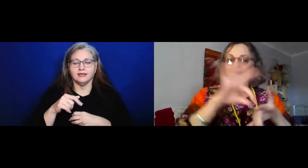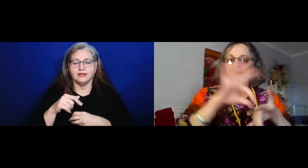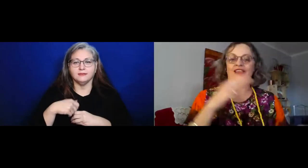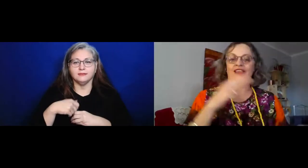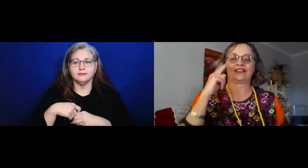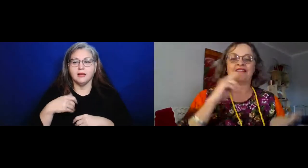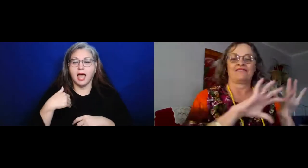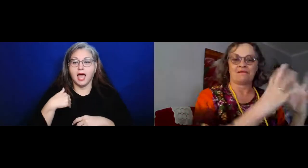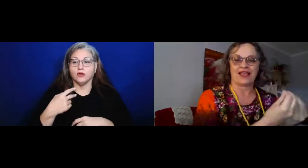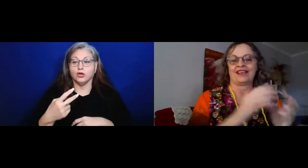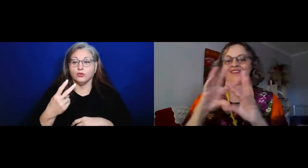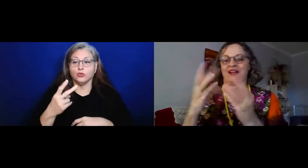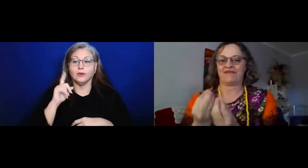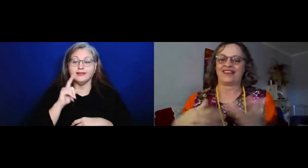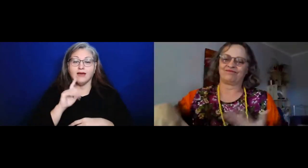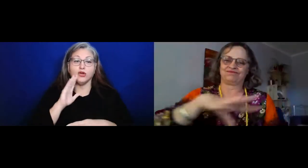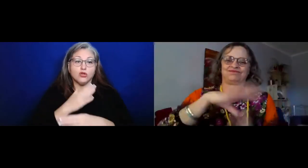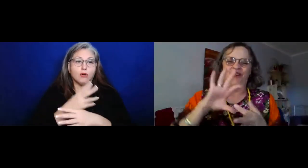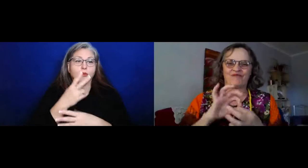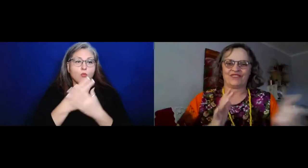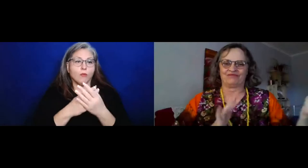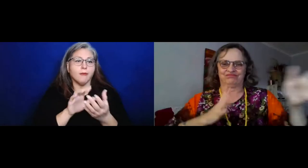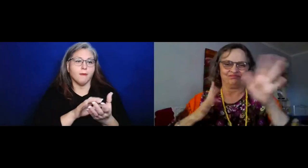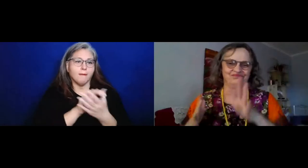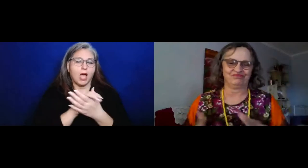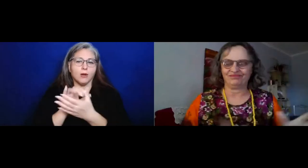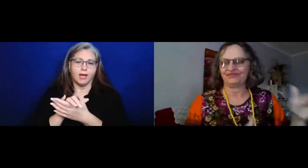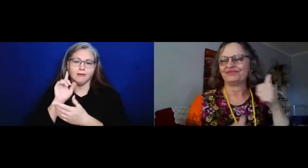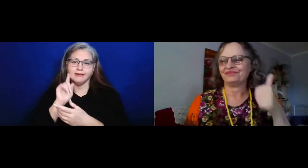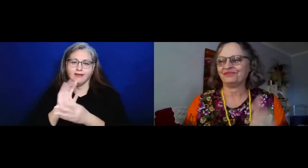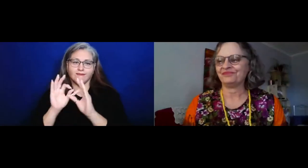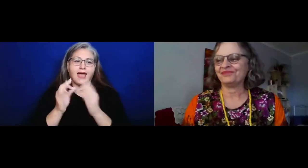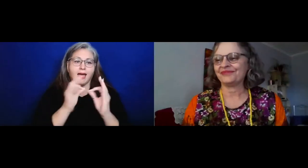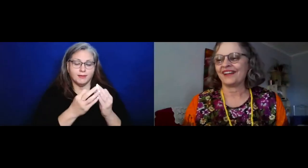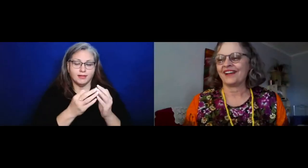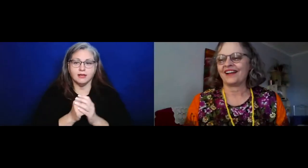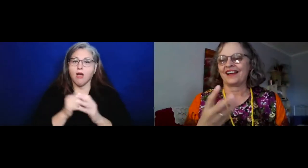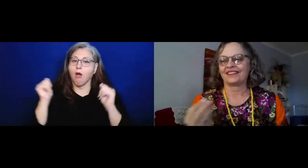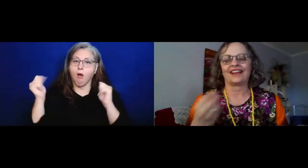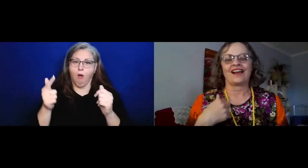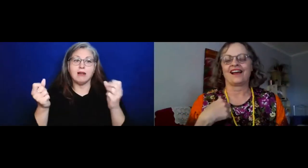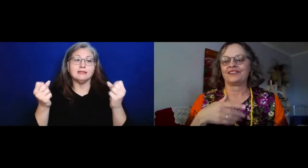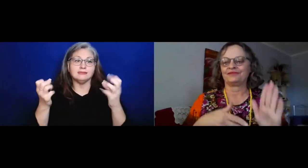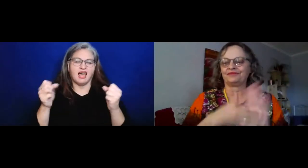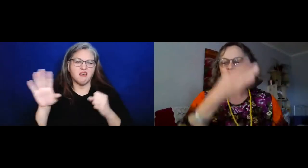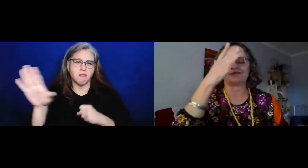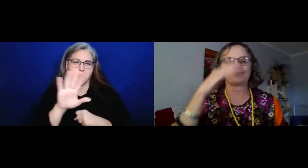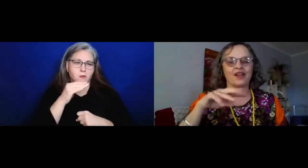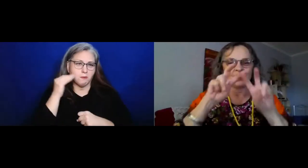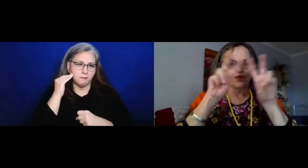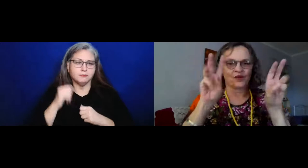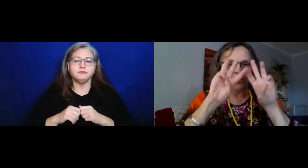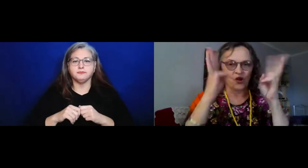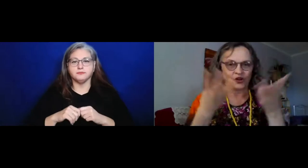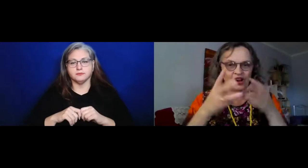I have two deaf daughters and they are both married in a deaf family and they all sign at home.